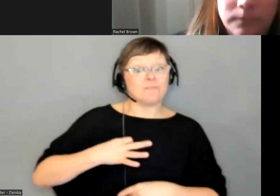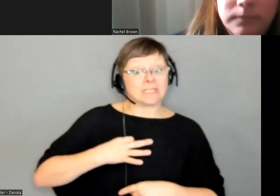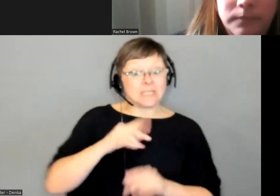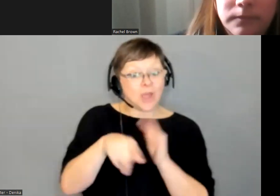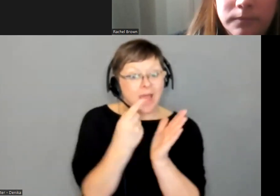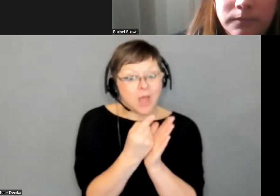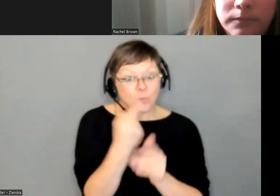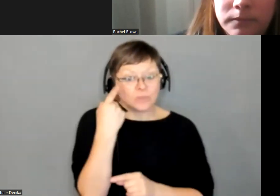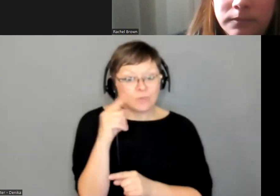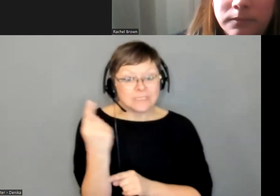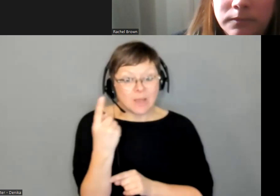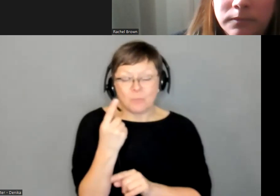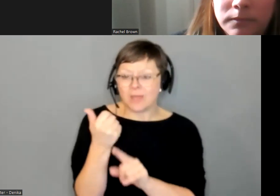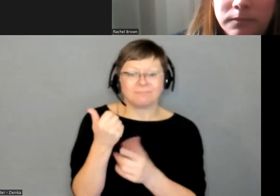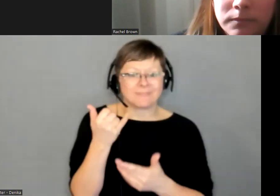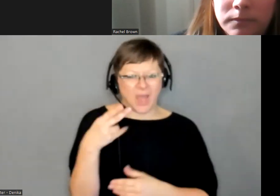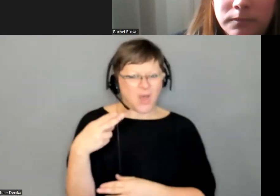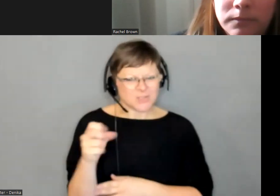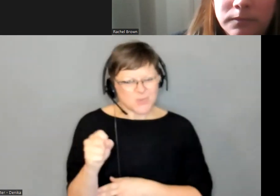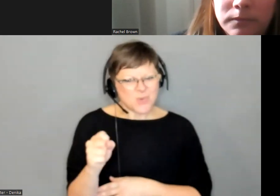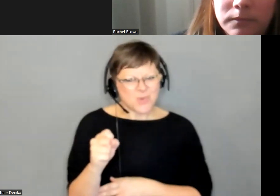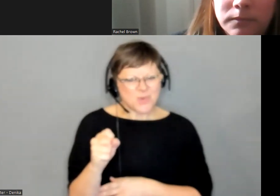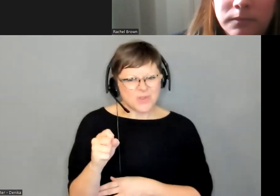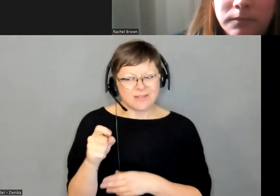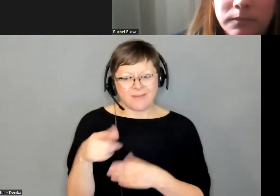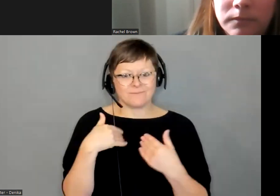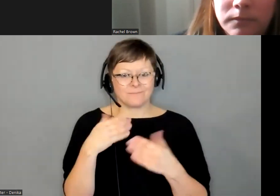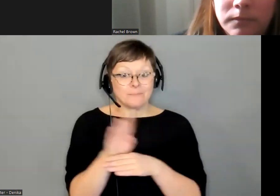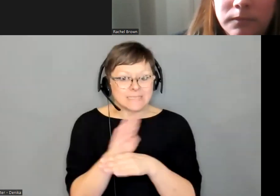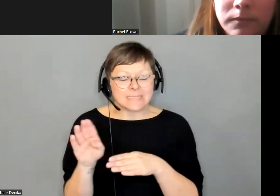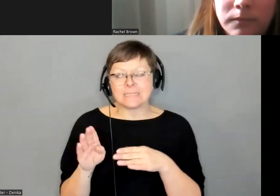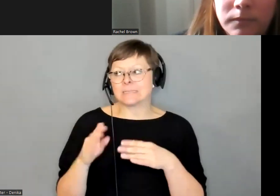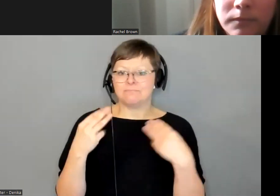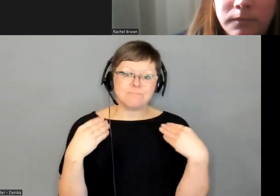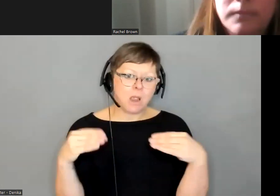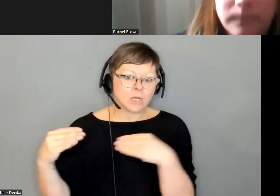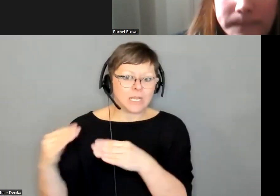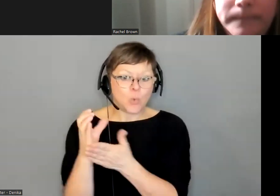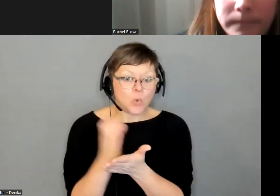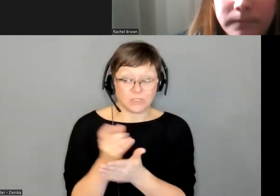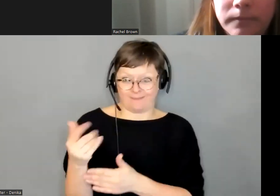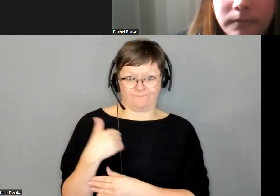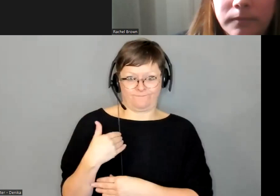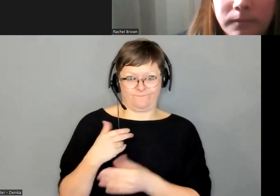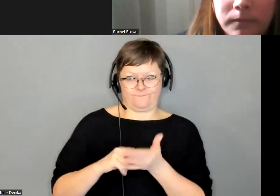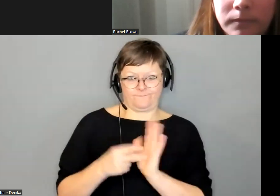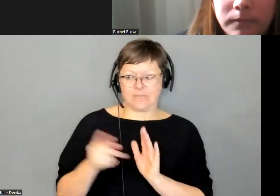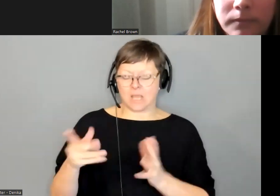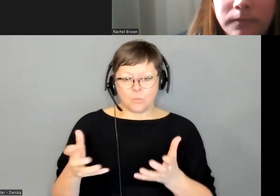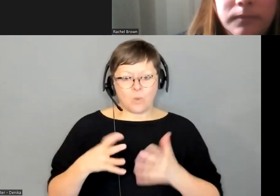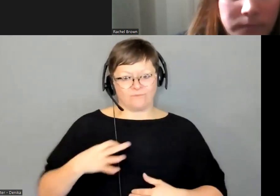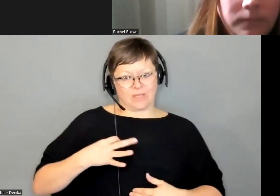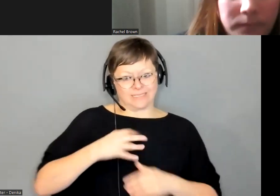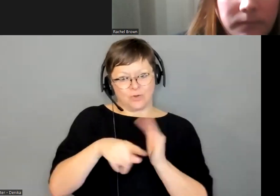somebody, if you've got a high school that has either marketing or business courses, and someone that might want their